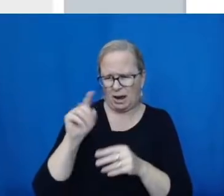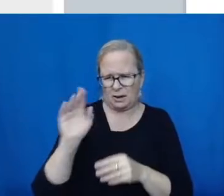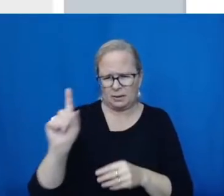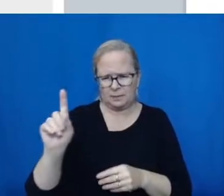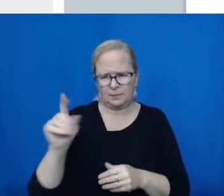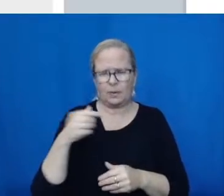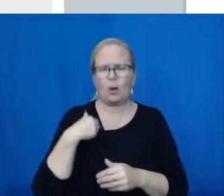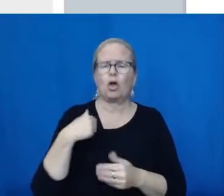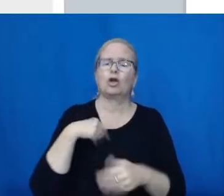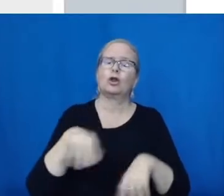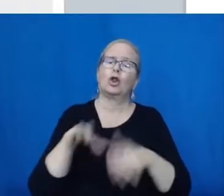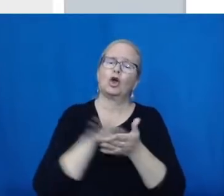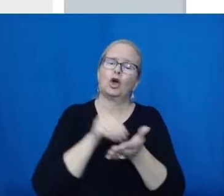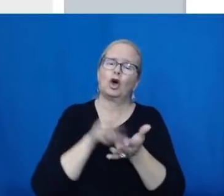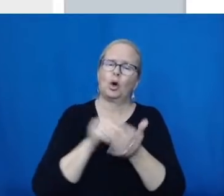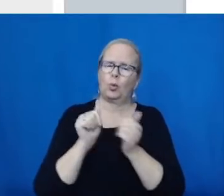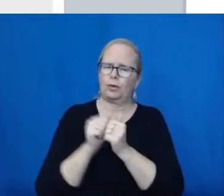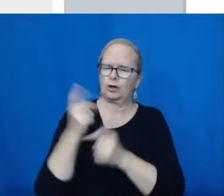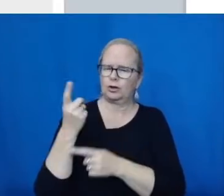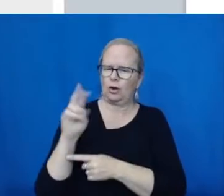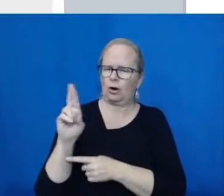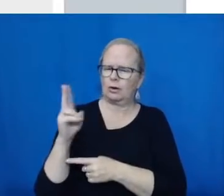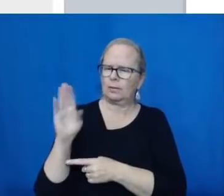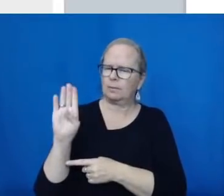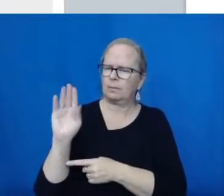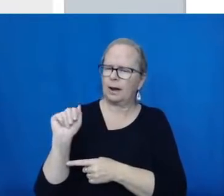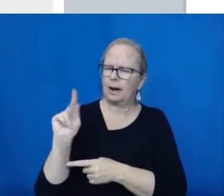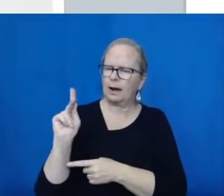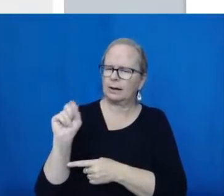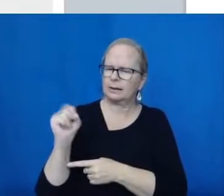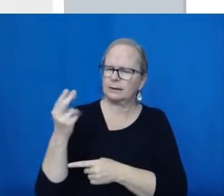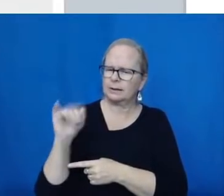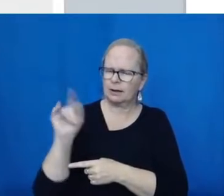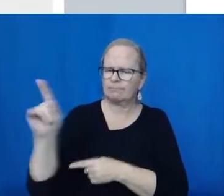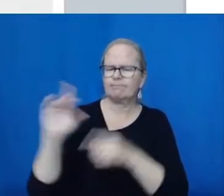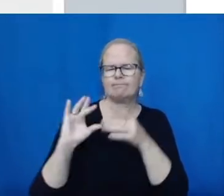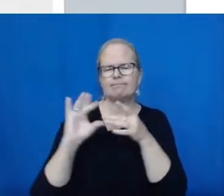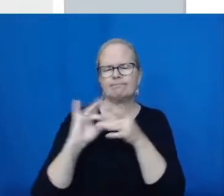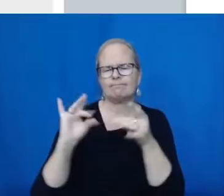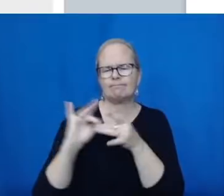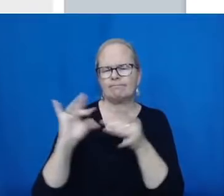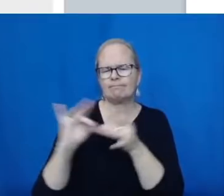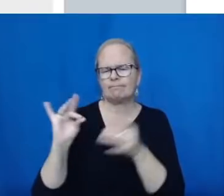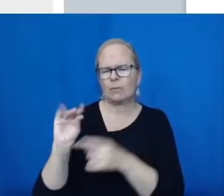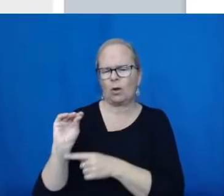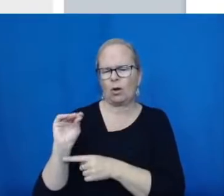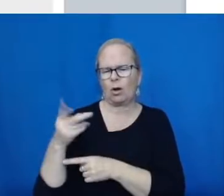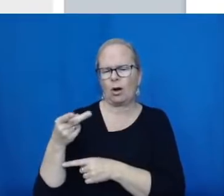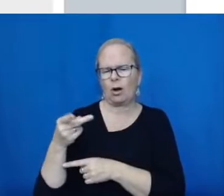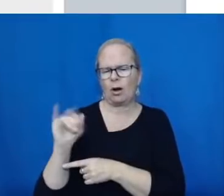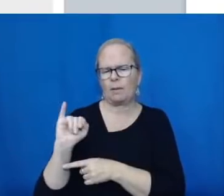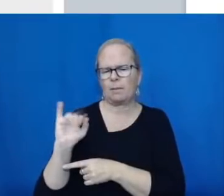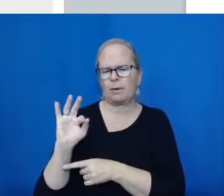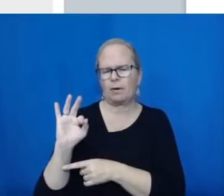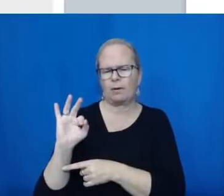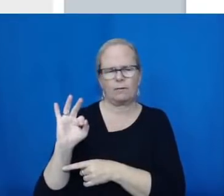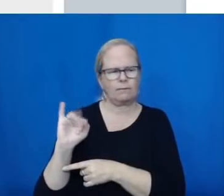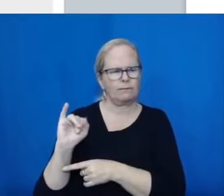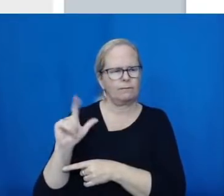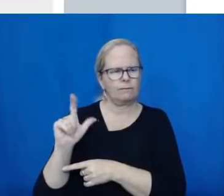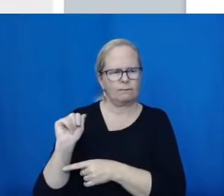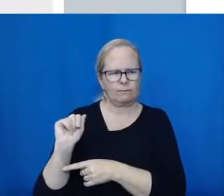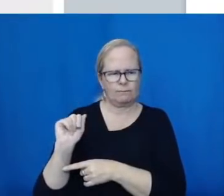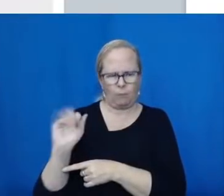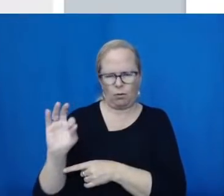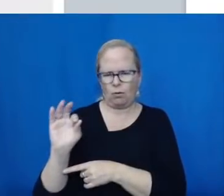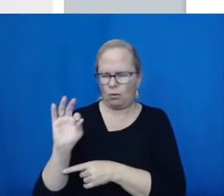two slides from the University of Iowa Healthcare Center. And the first one is,